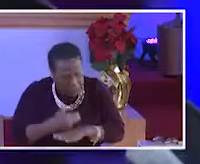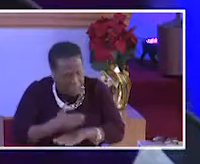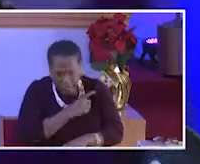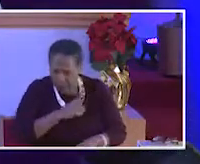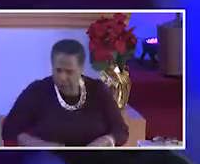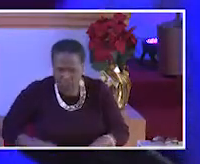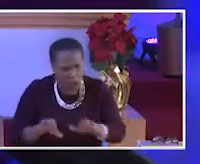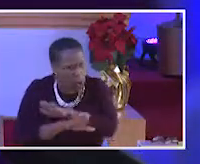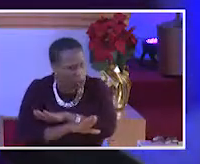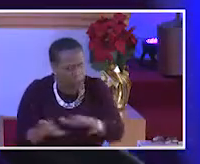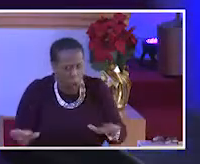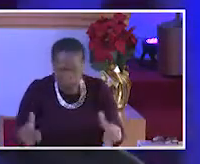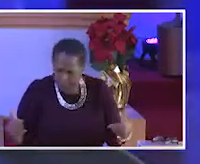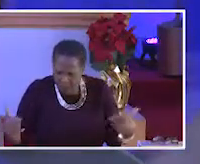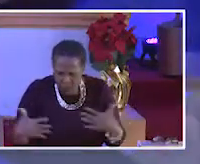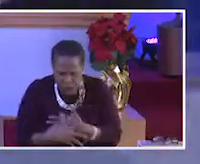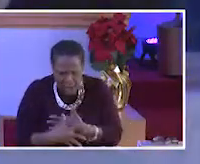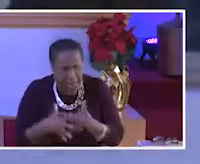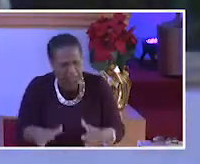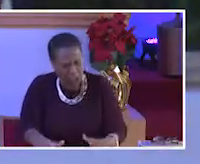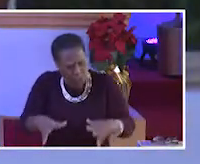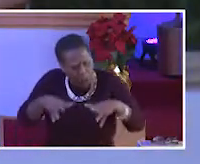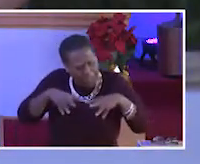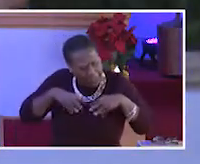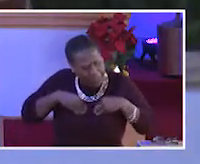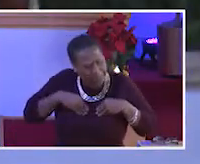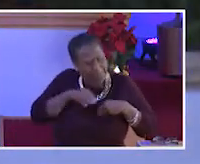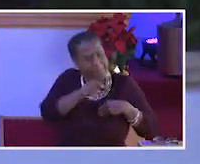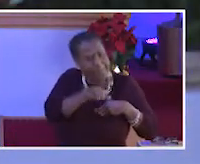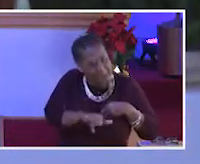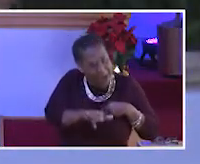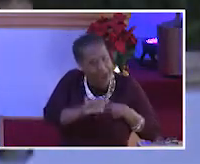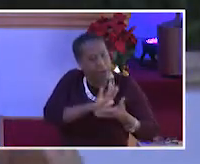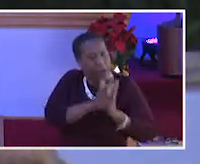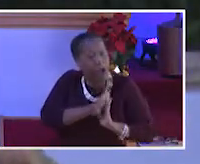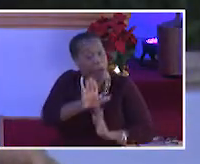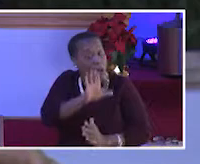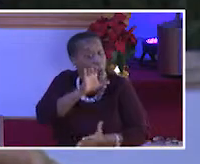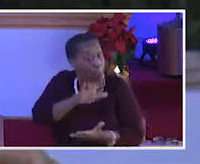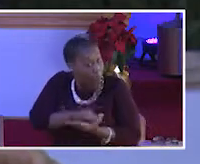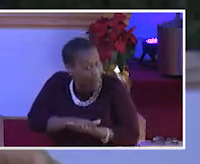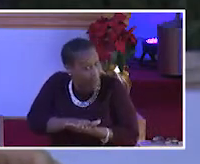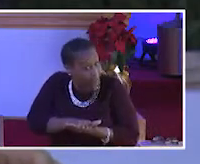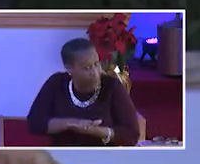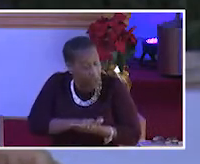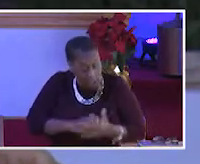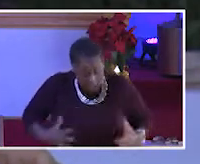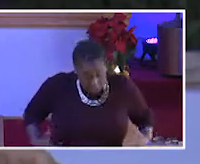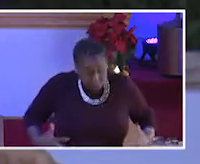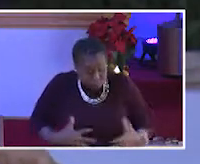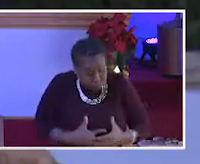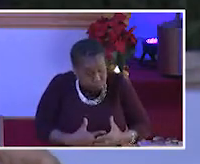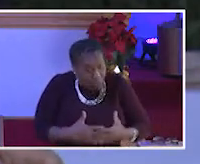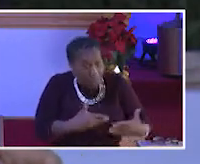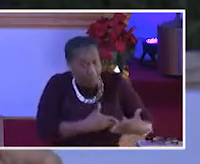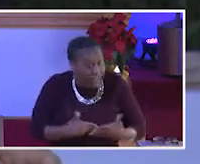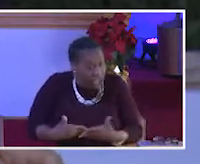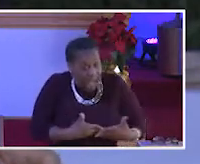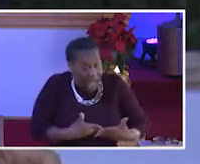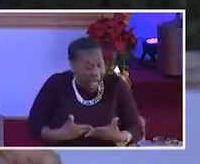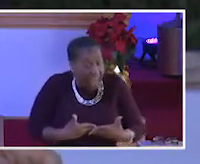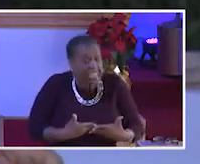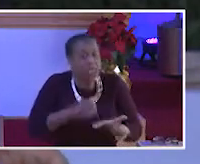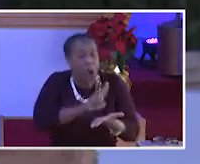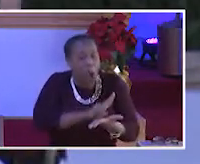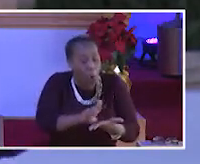be afraid to take Mary as your wife, for the child that she has conceived is of the Holy